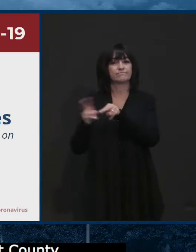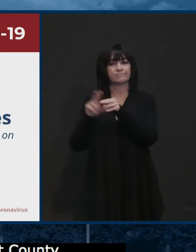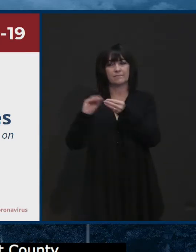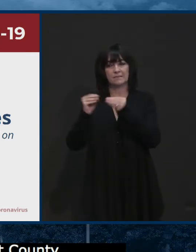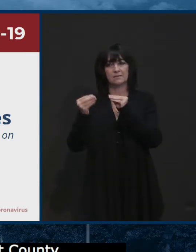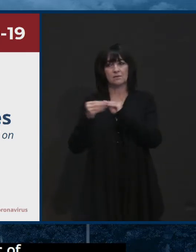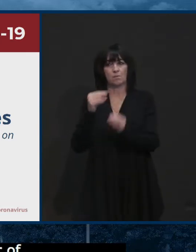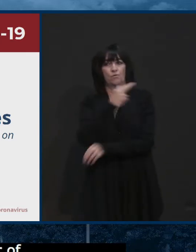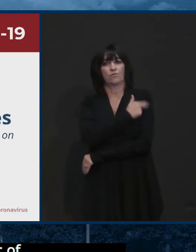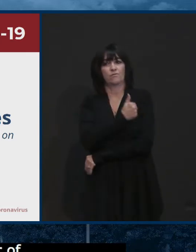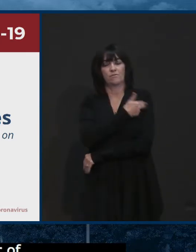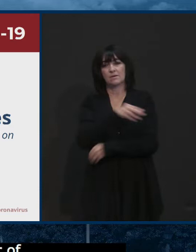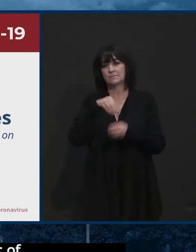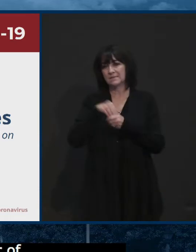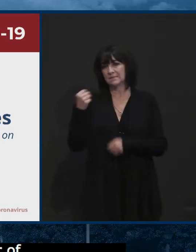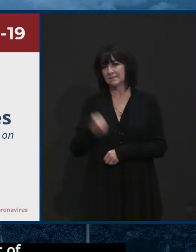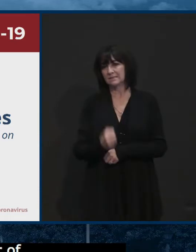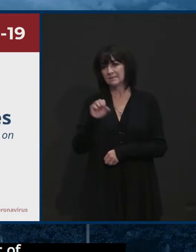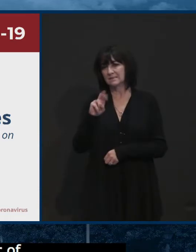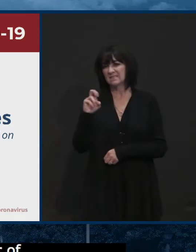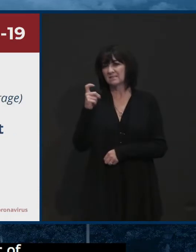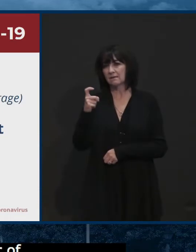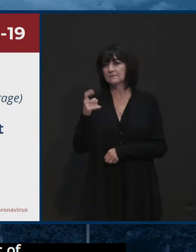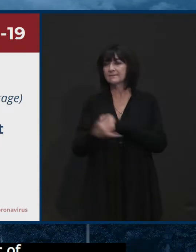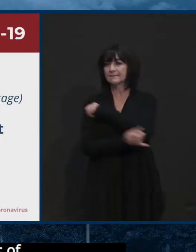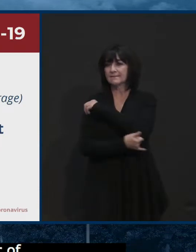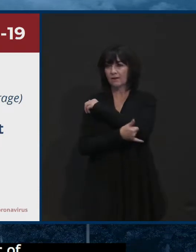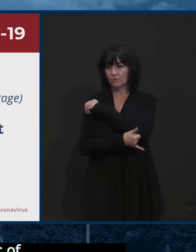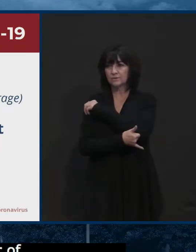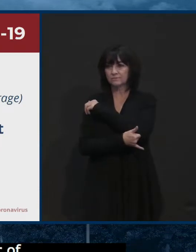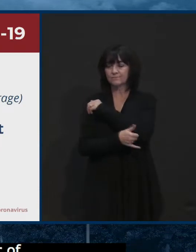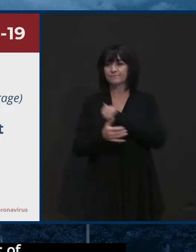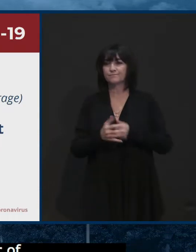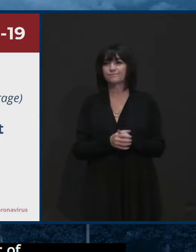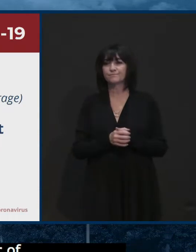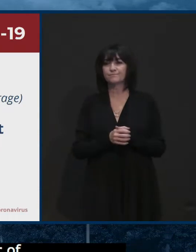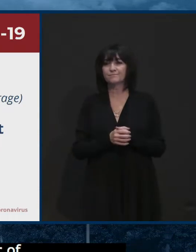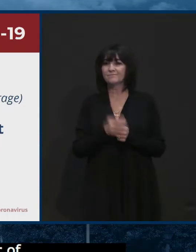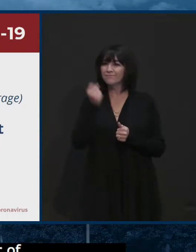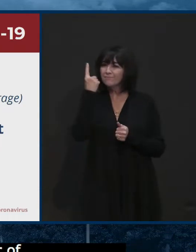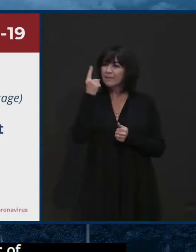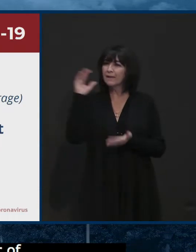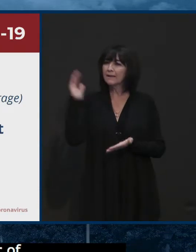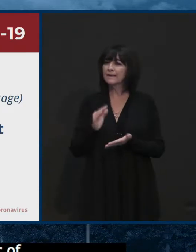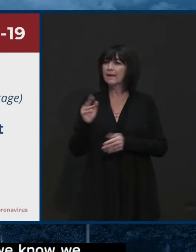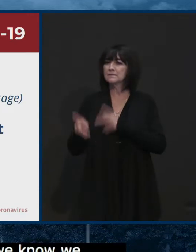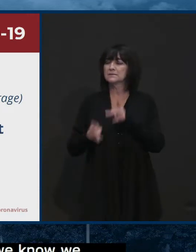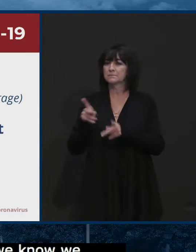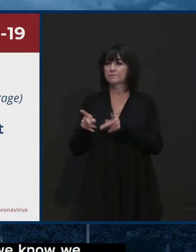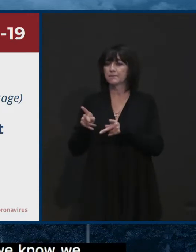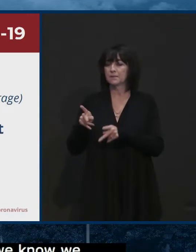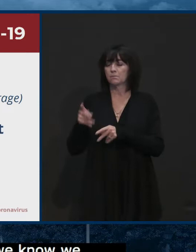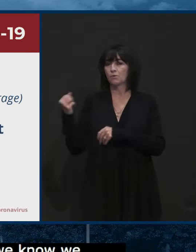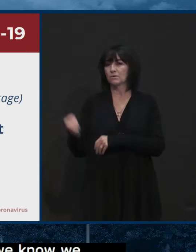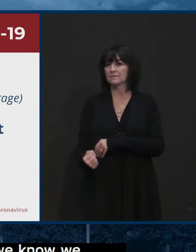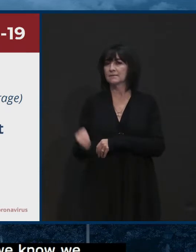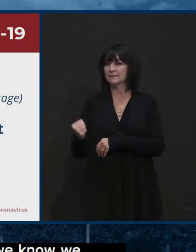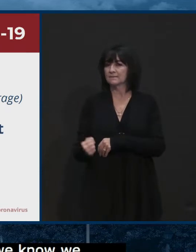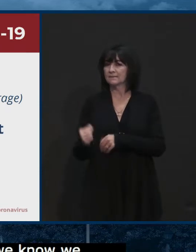in Sussex County as well, and we know that we have less capacity there than we do in the northern part of our state. One